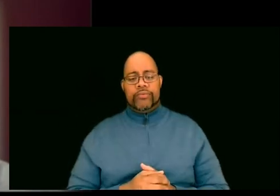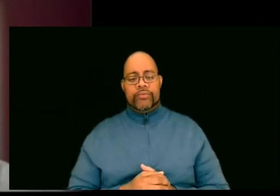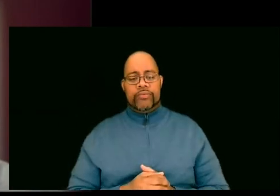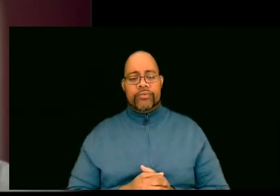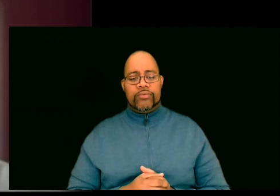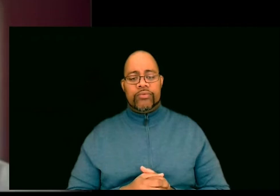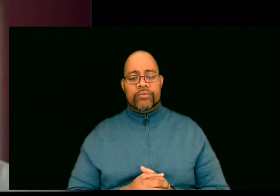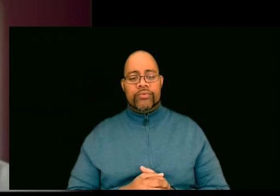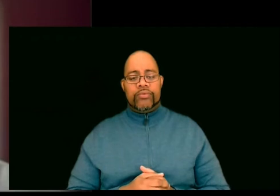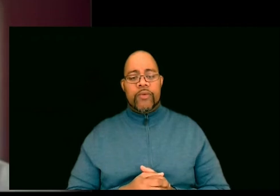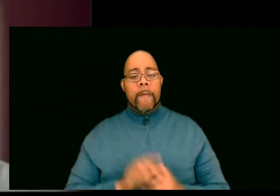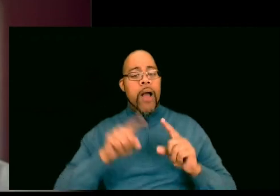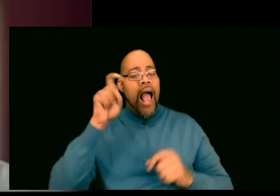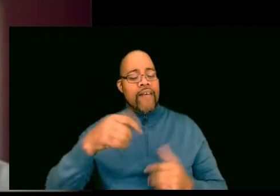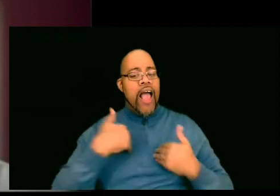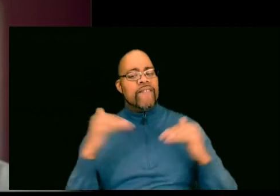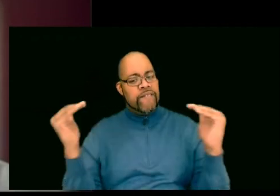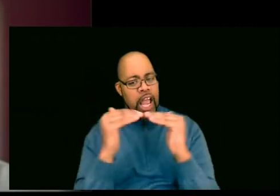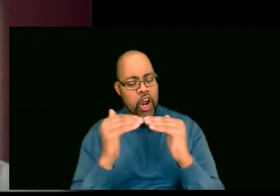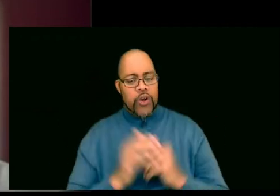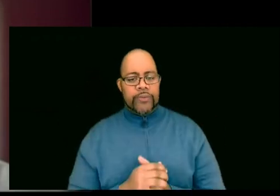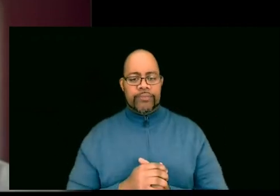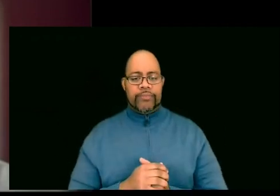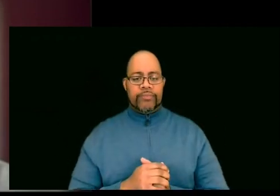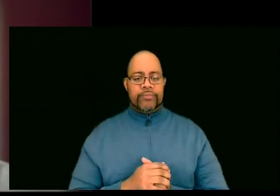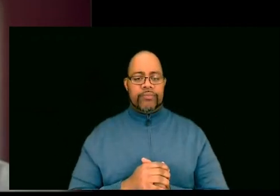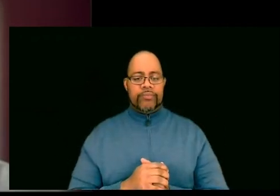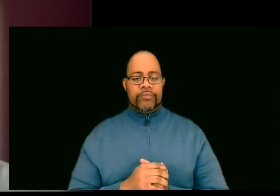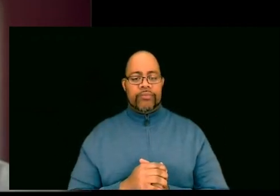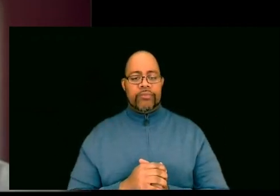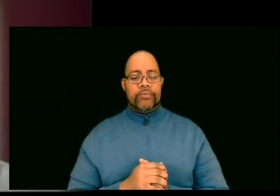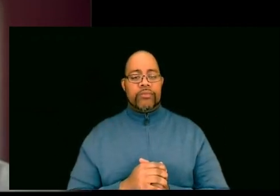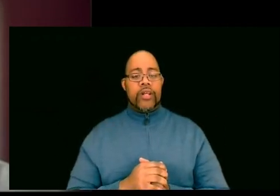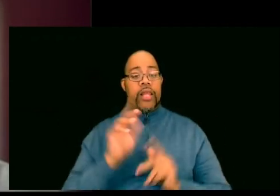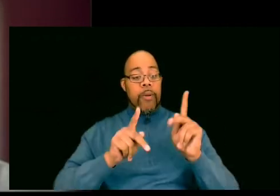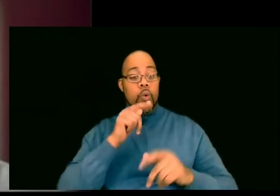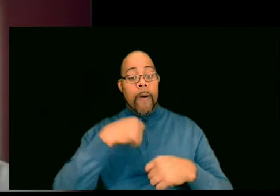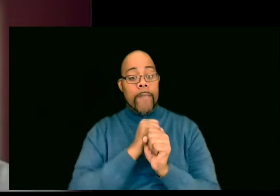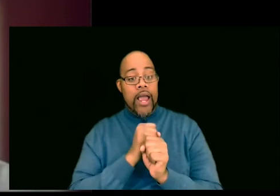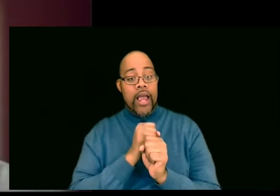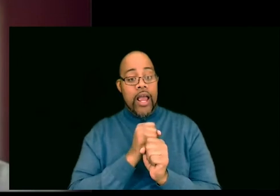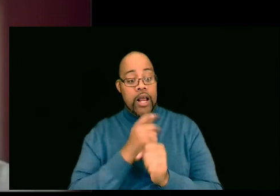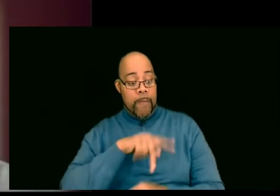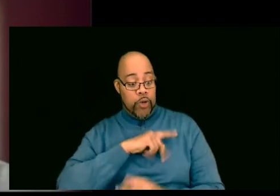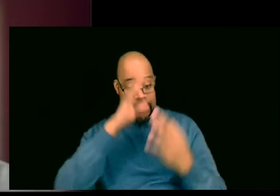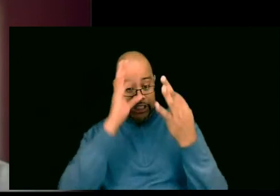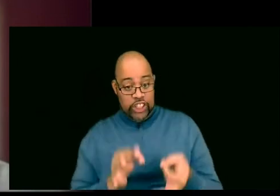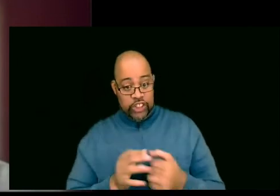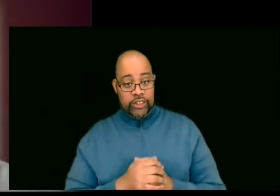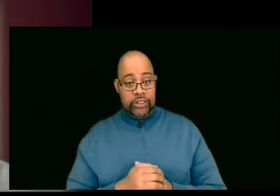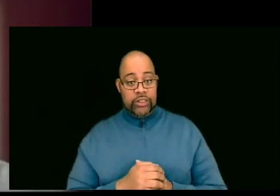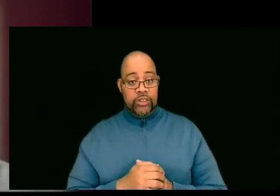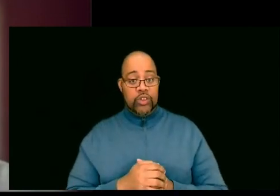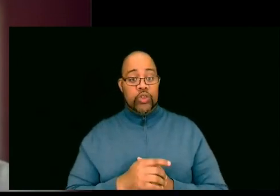have. But there's got to be fairness in those persons who make the personal